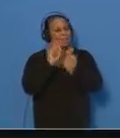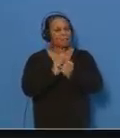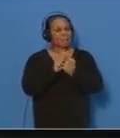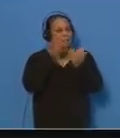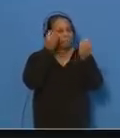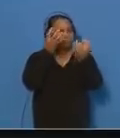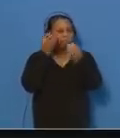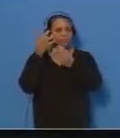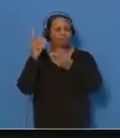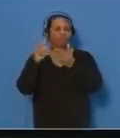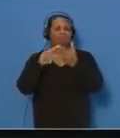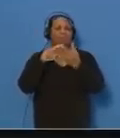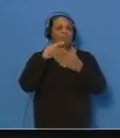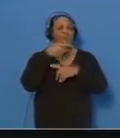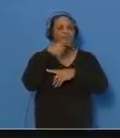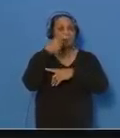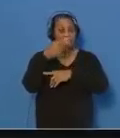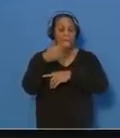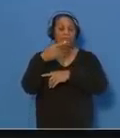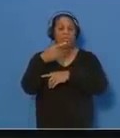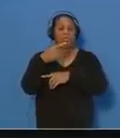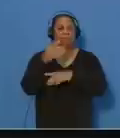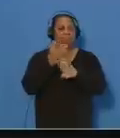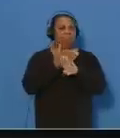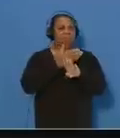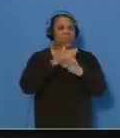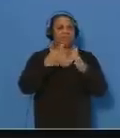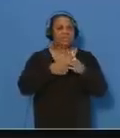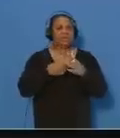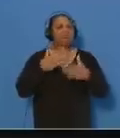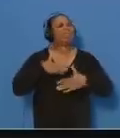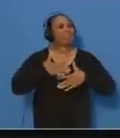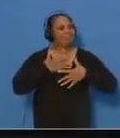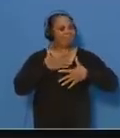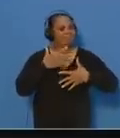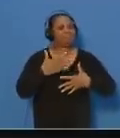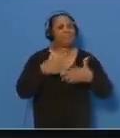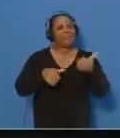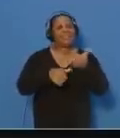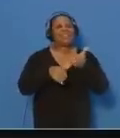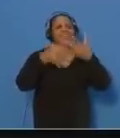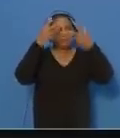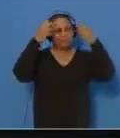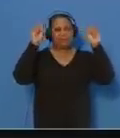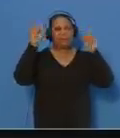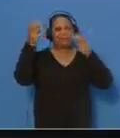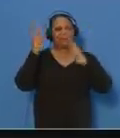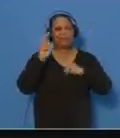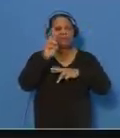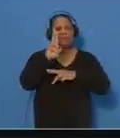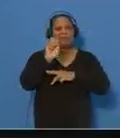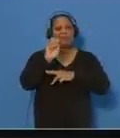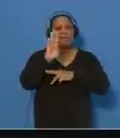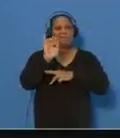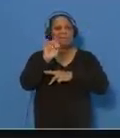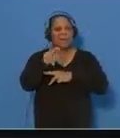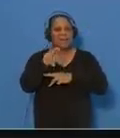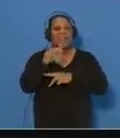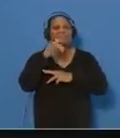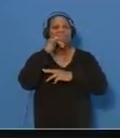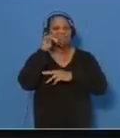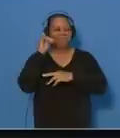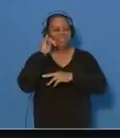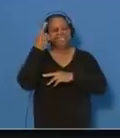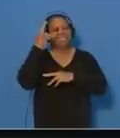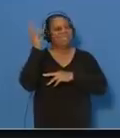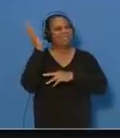public. Before I start, I would like to express my appreciation to the Deputy Premier, the Honorable Walter Roban, for leading yesterday's press